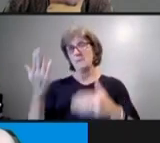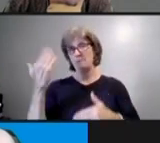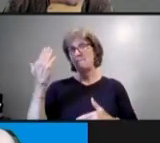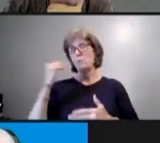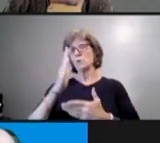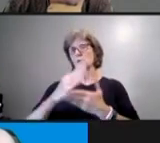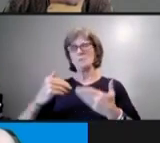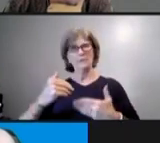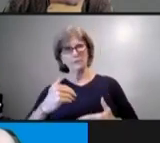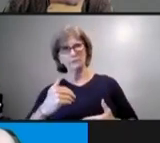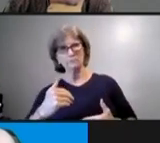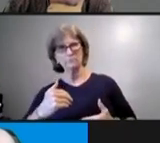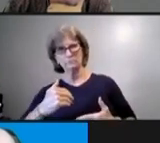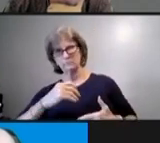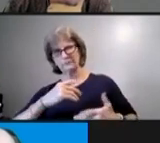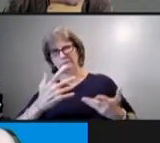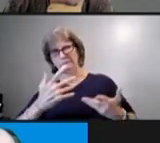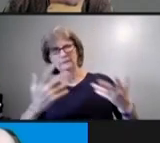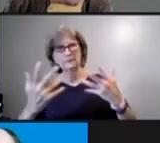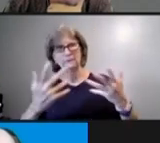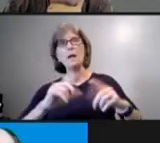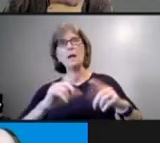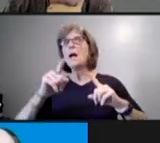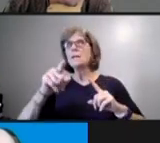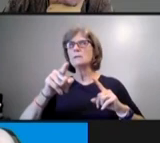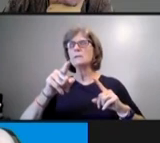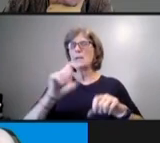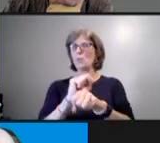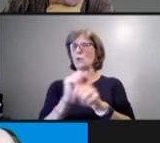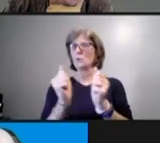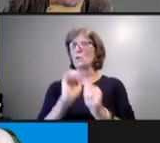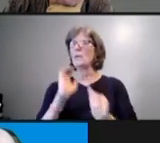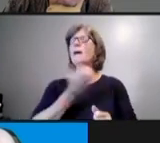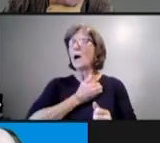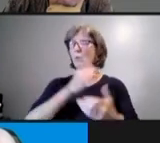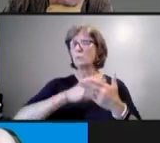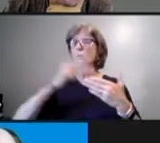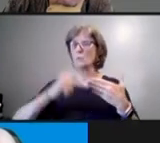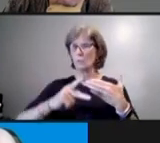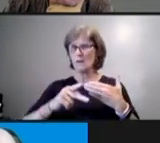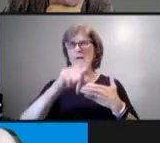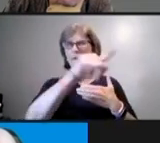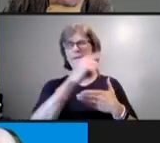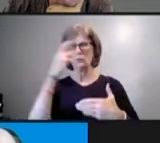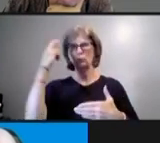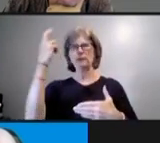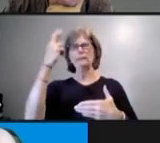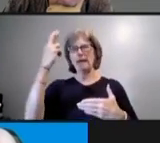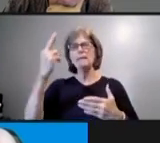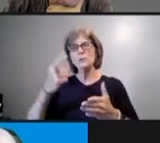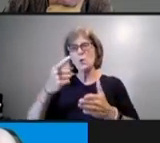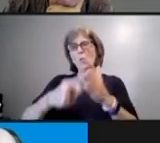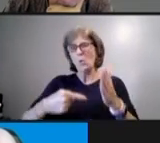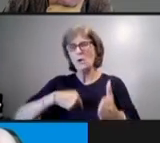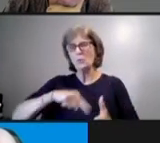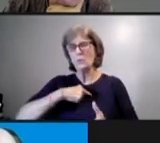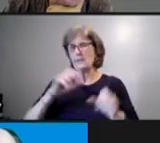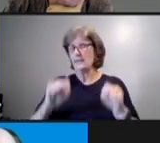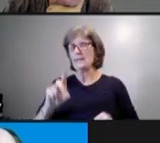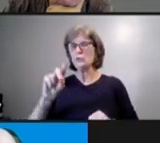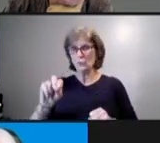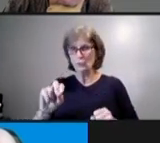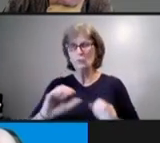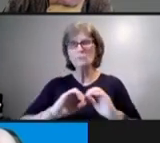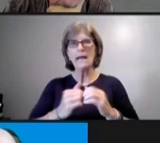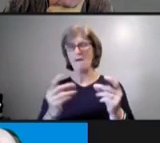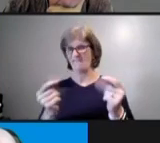many of them have received funding from us in the past and are comfortable with the speed with which we're able to pay them. And we